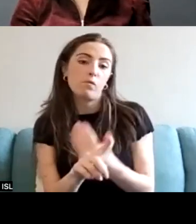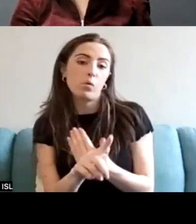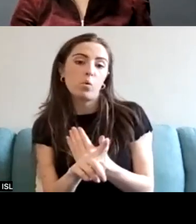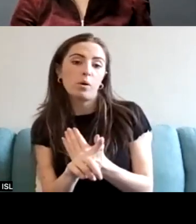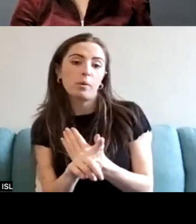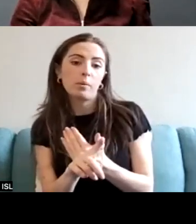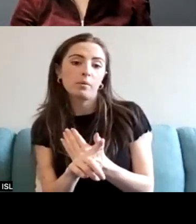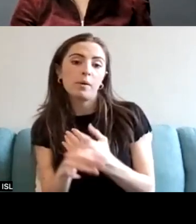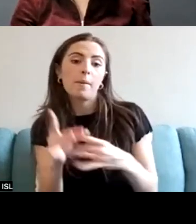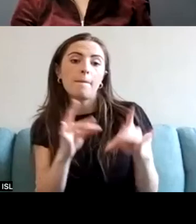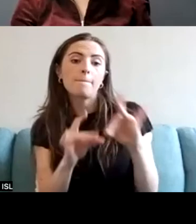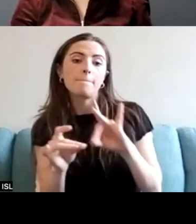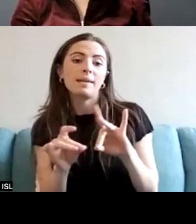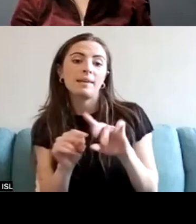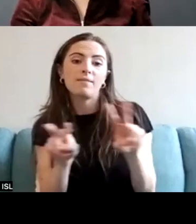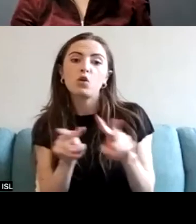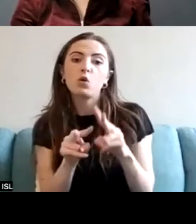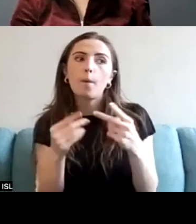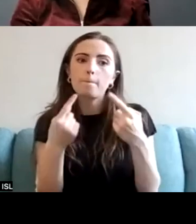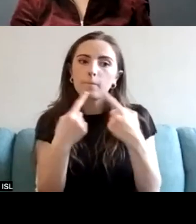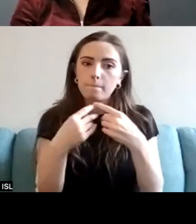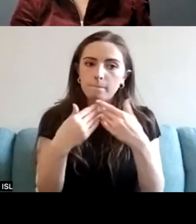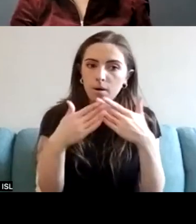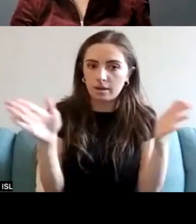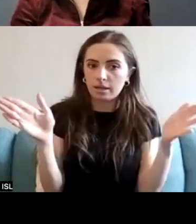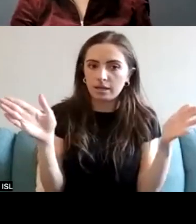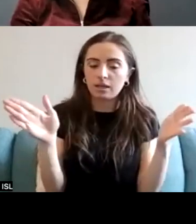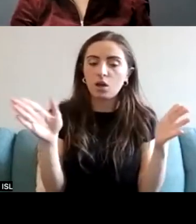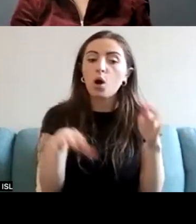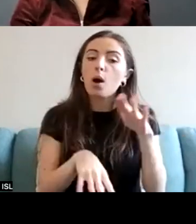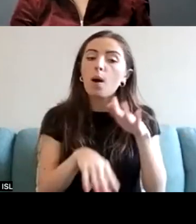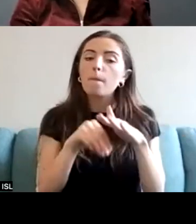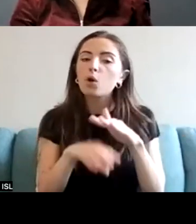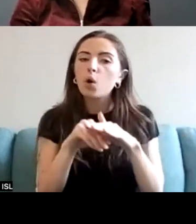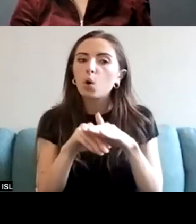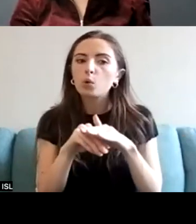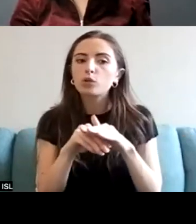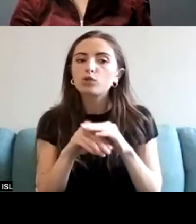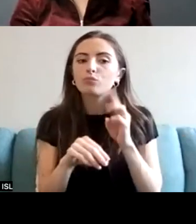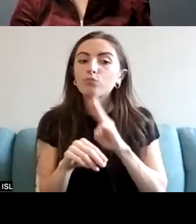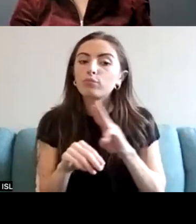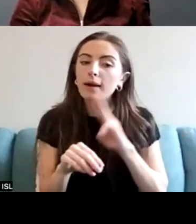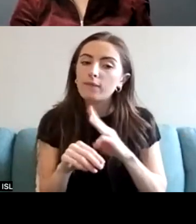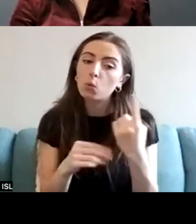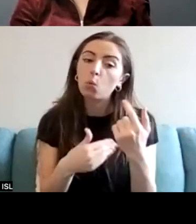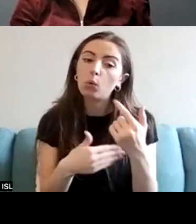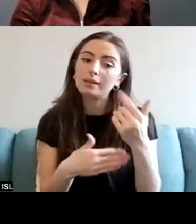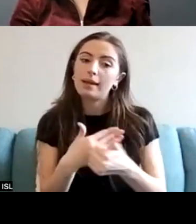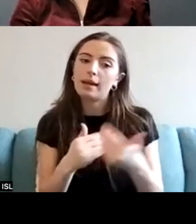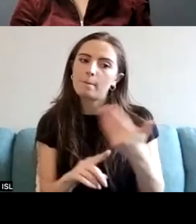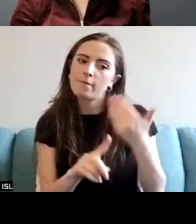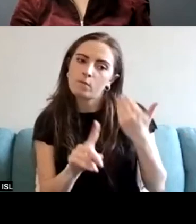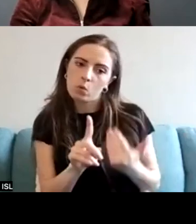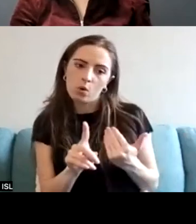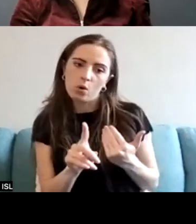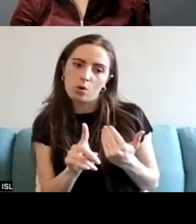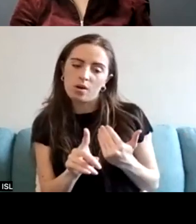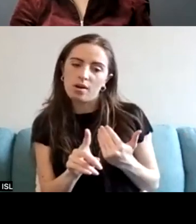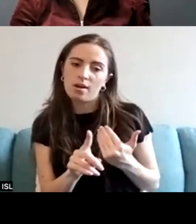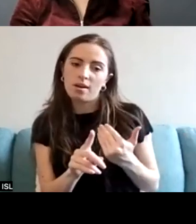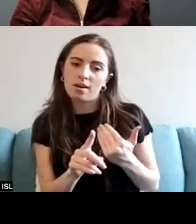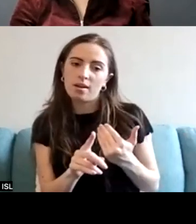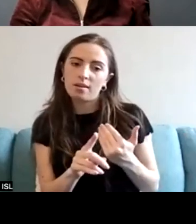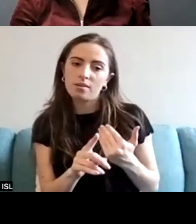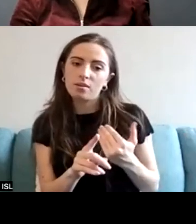that video public, upload it as an unlisted video a day in advance, because what that actually does is it